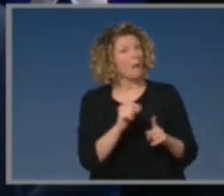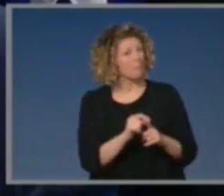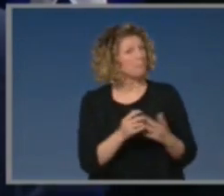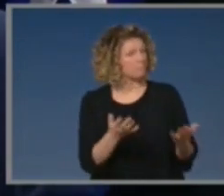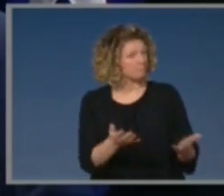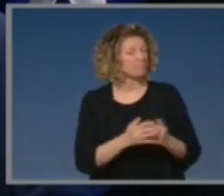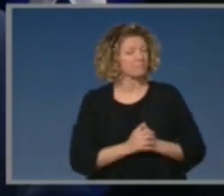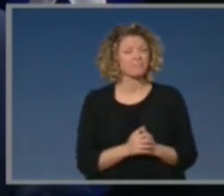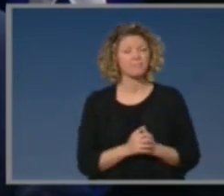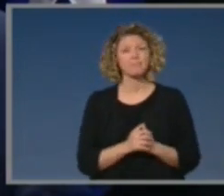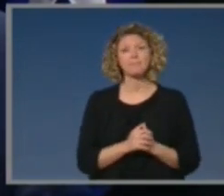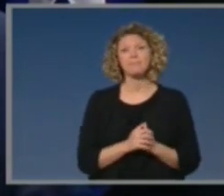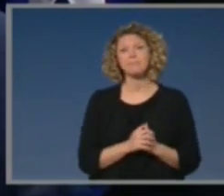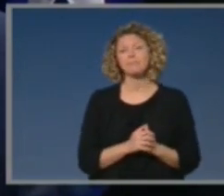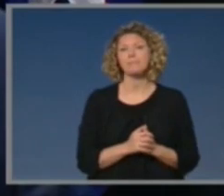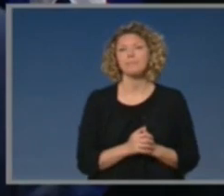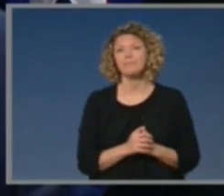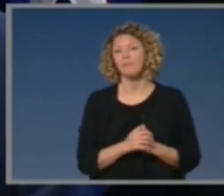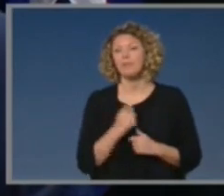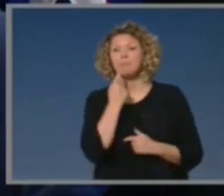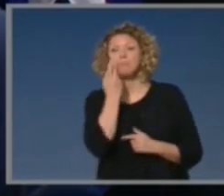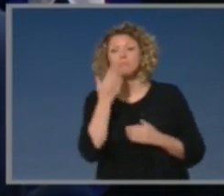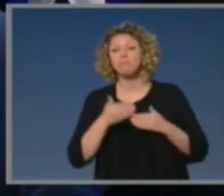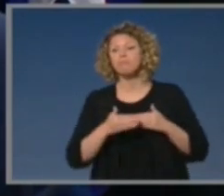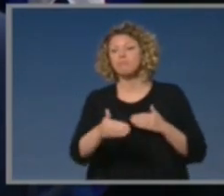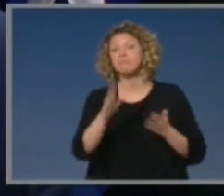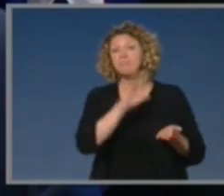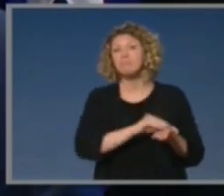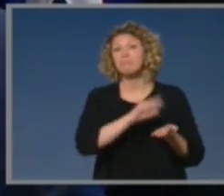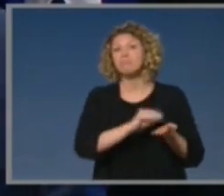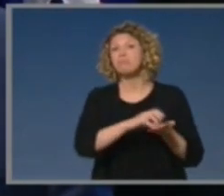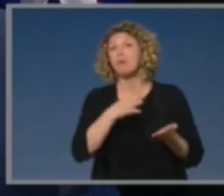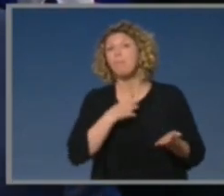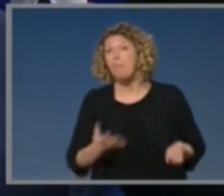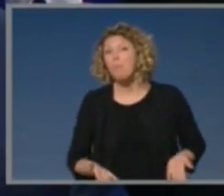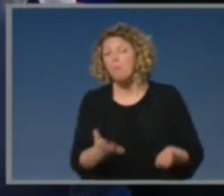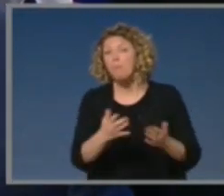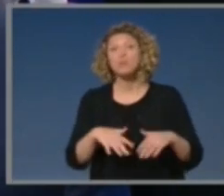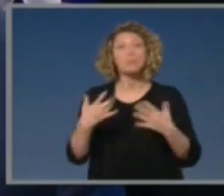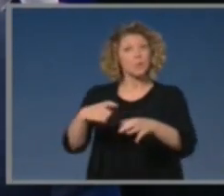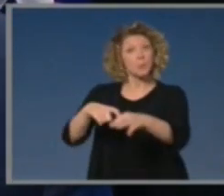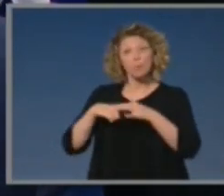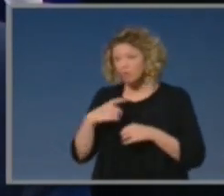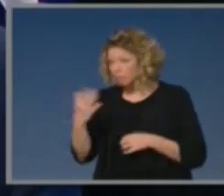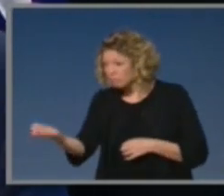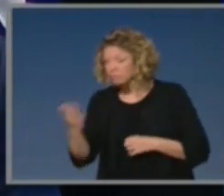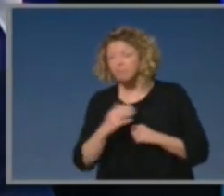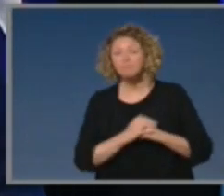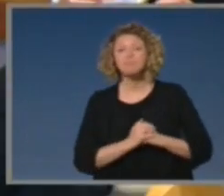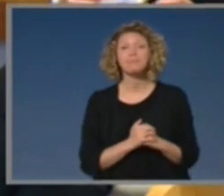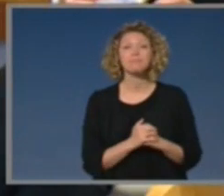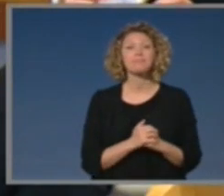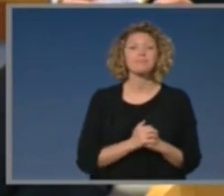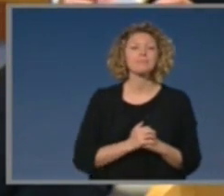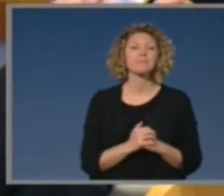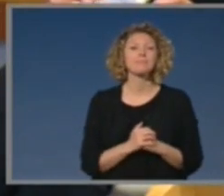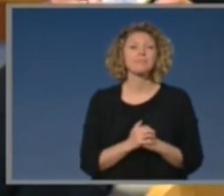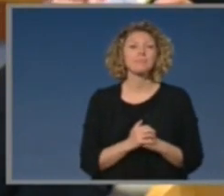to do that in the days and the weeks ahead. So, Greg. Thanks, Prime Minister. US Secretary of State